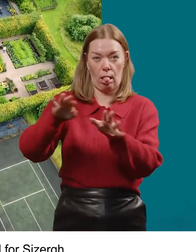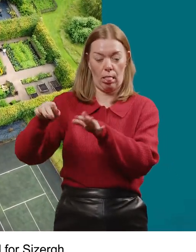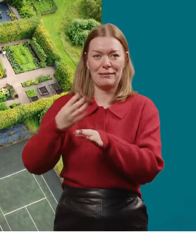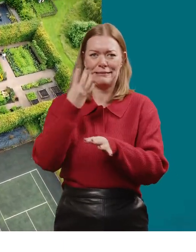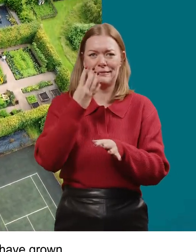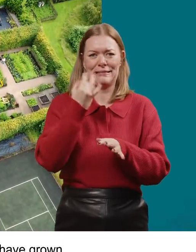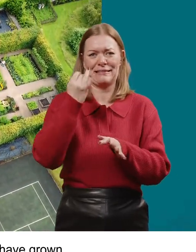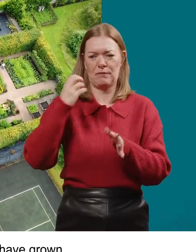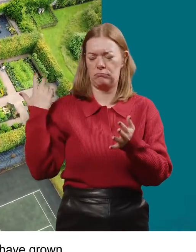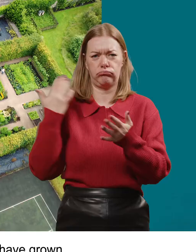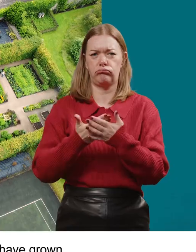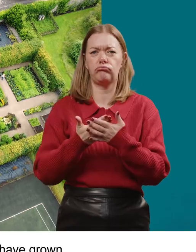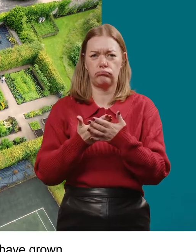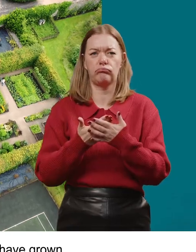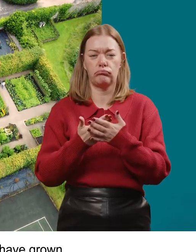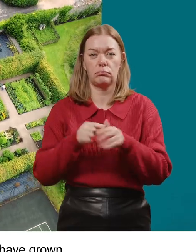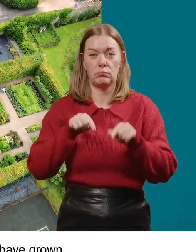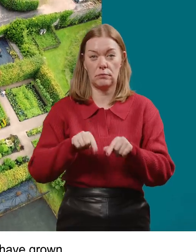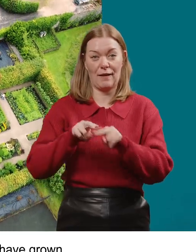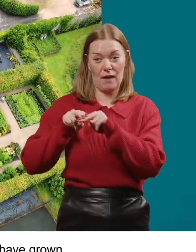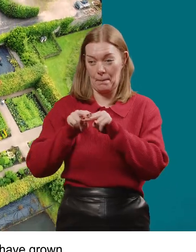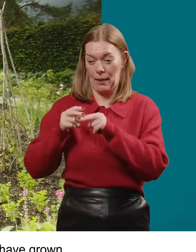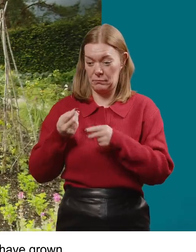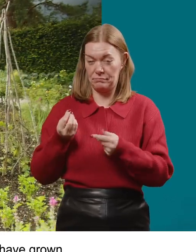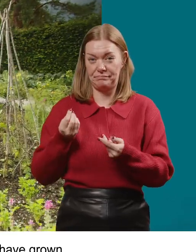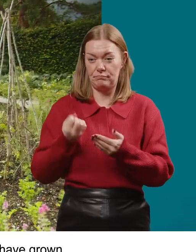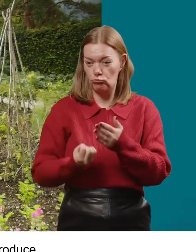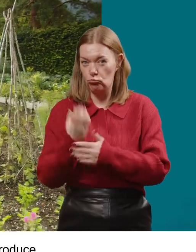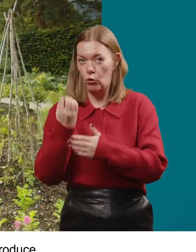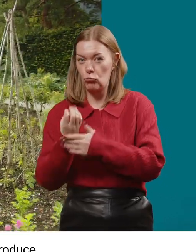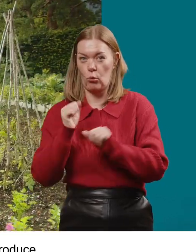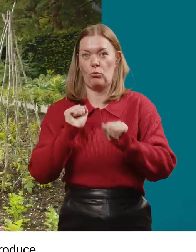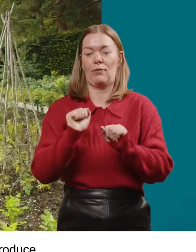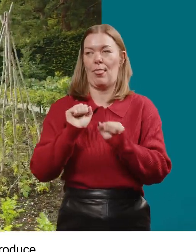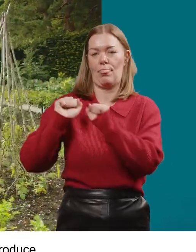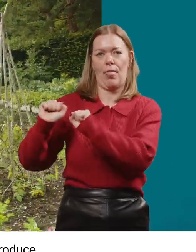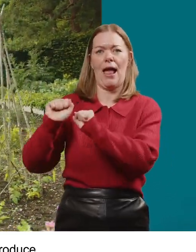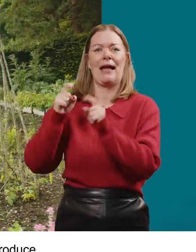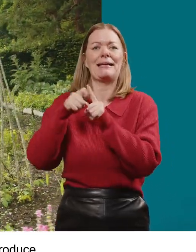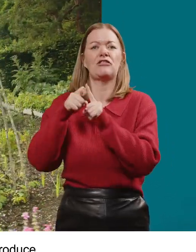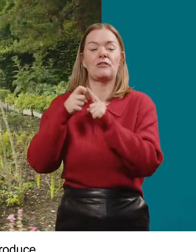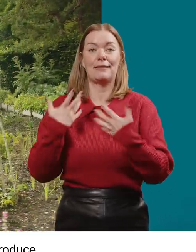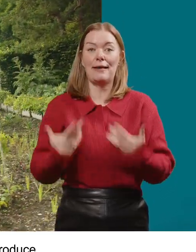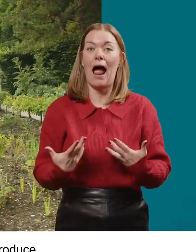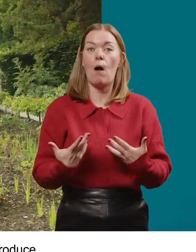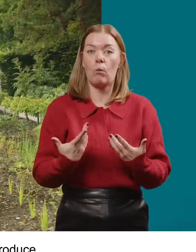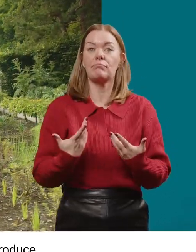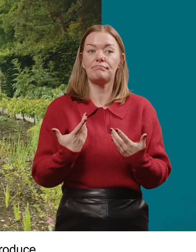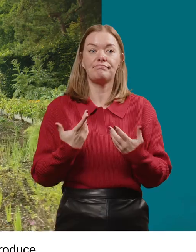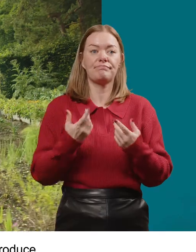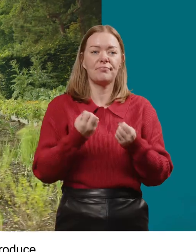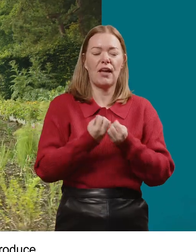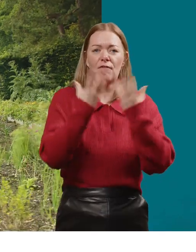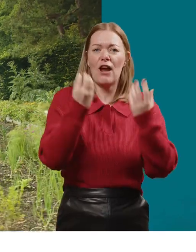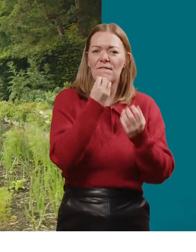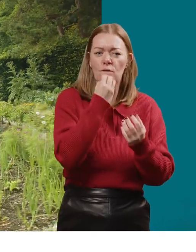1750. Just as the Stricklands would have grown fruit and vegetables to be used in their kitchen, today's produce, such as rhubarb,